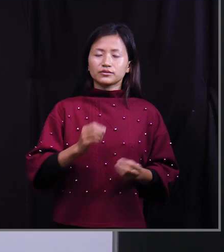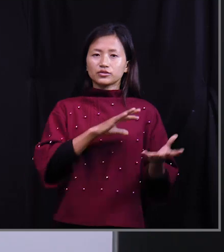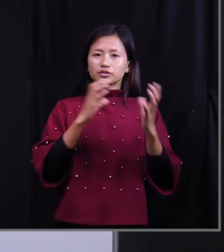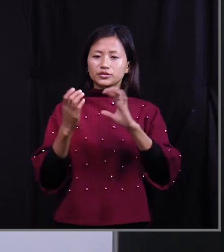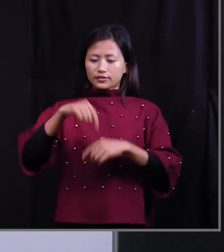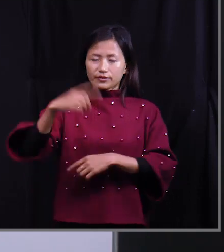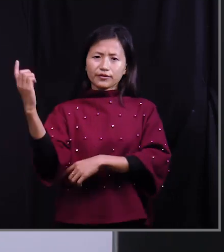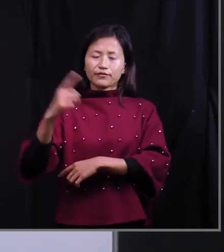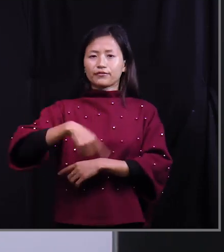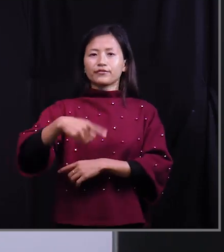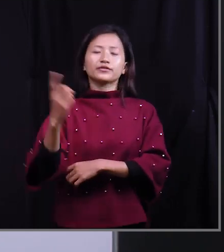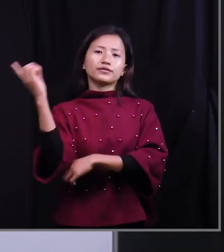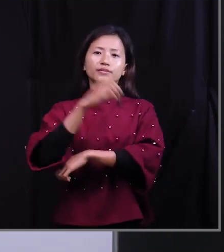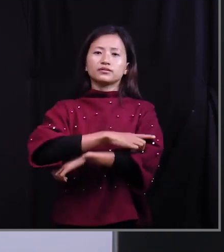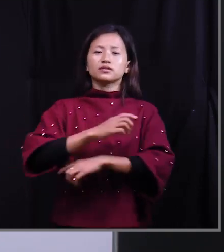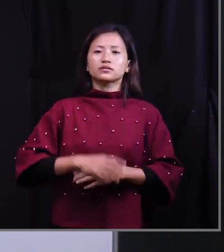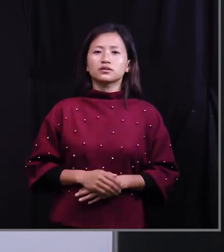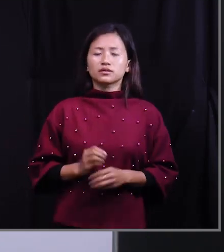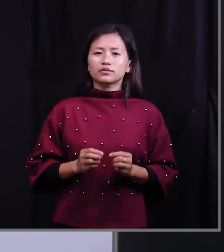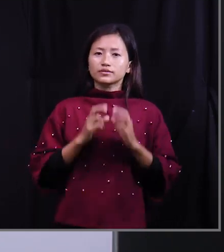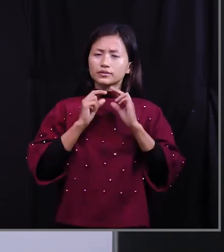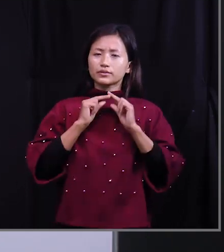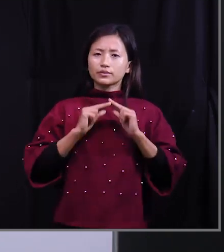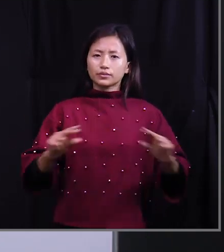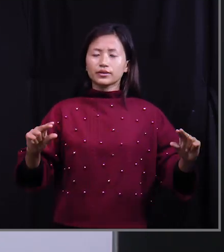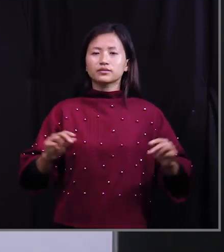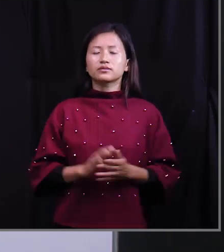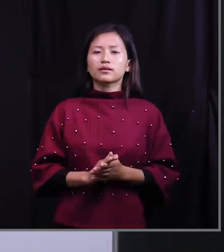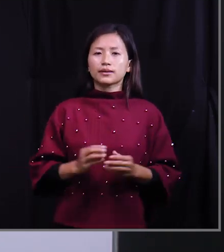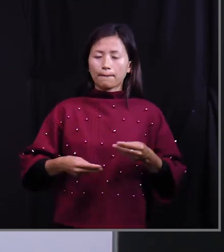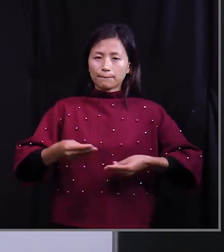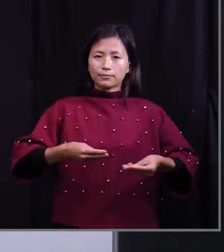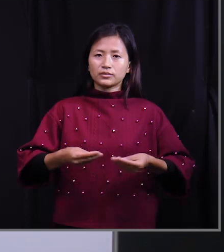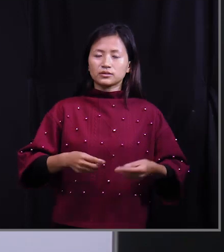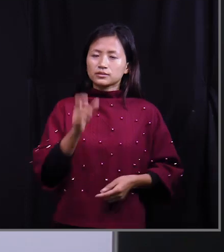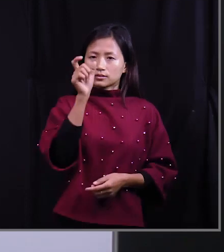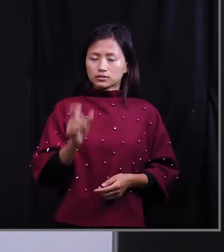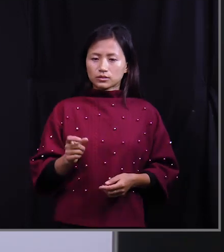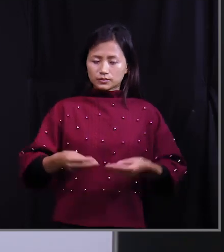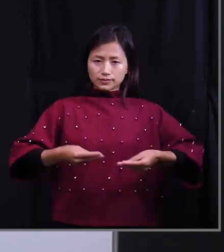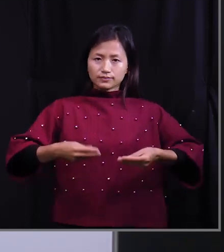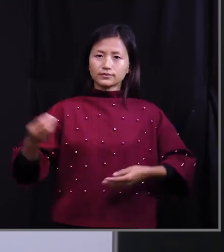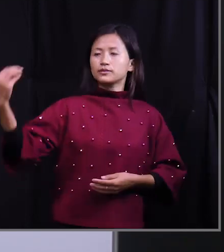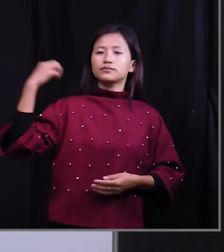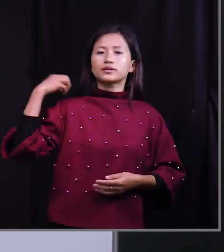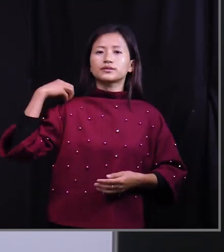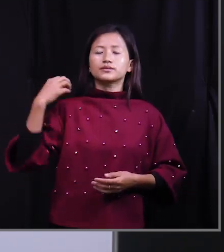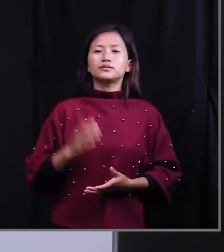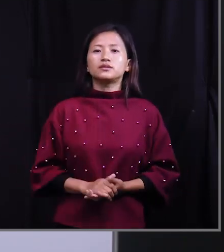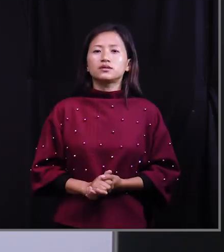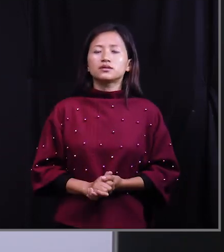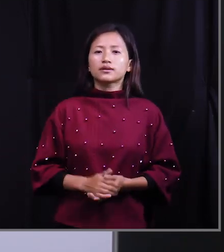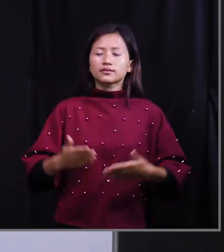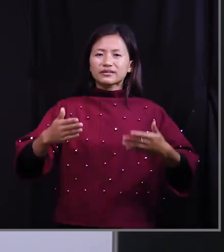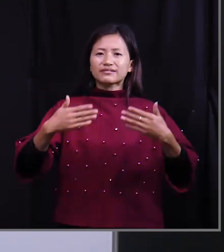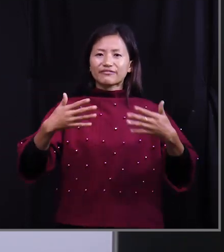So and it has a very great influence on business enterprises. Okay, environment changes every time and it